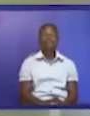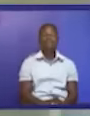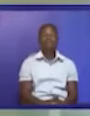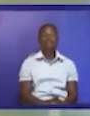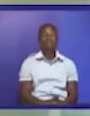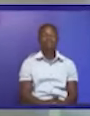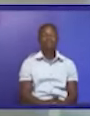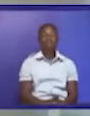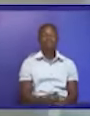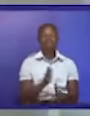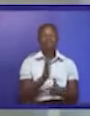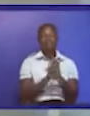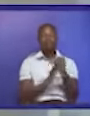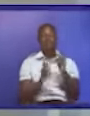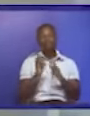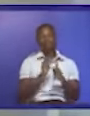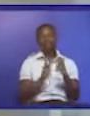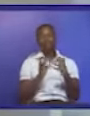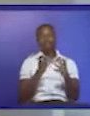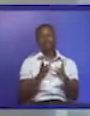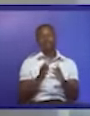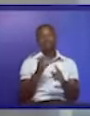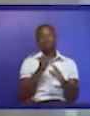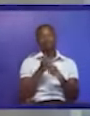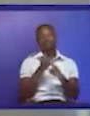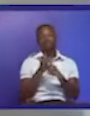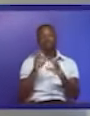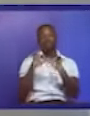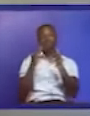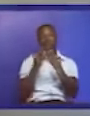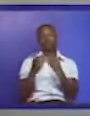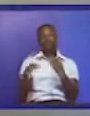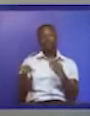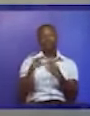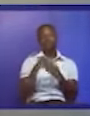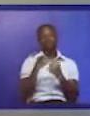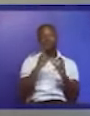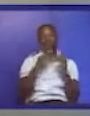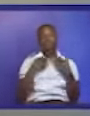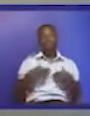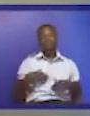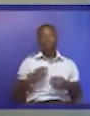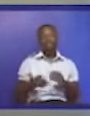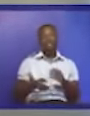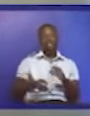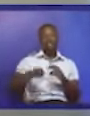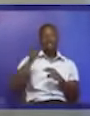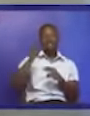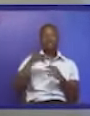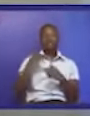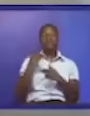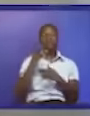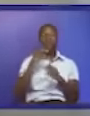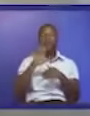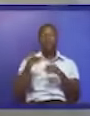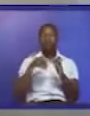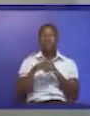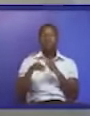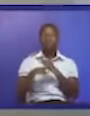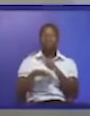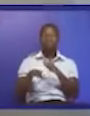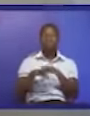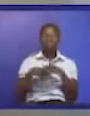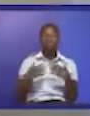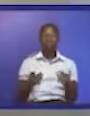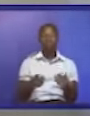For some of you, you come from families where no one has risen. Nobody has been able to rise.